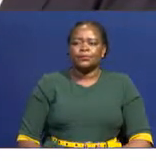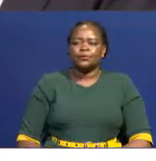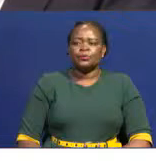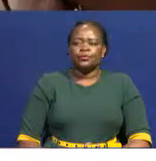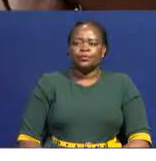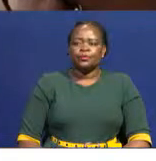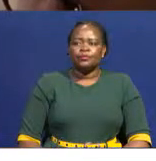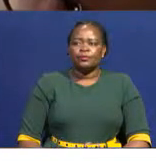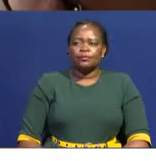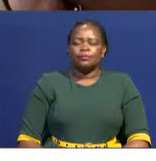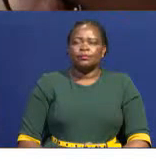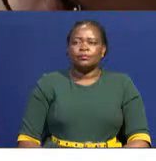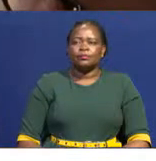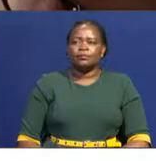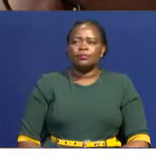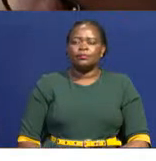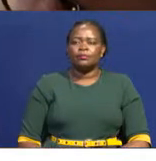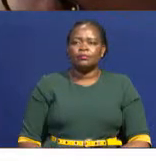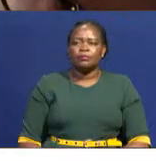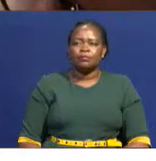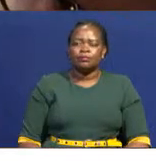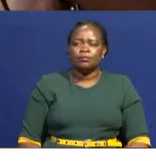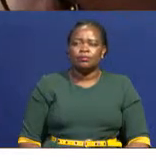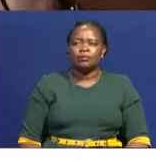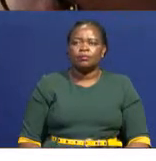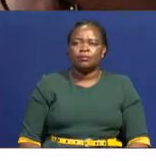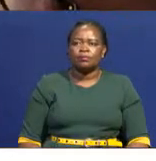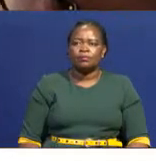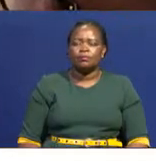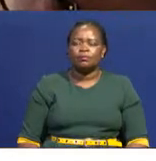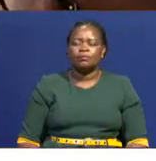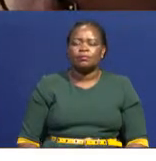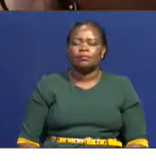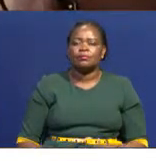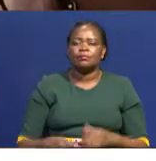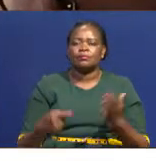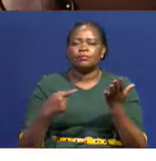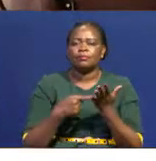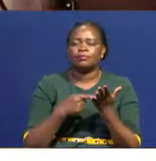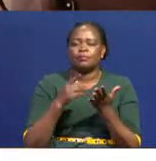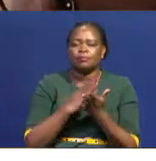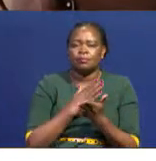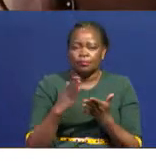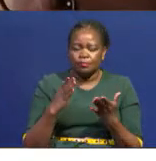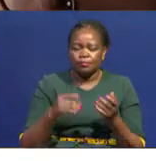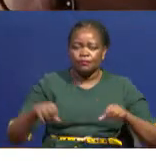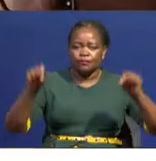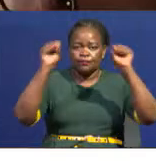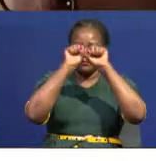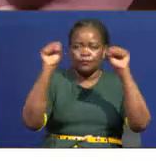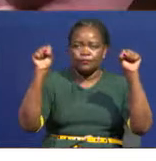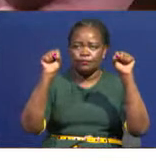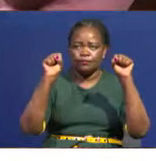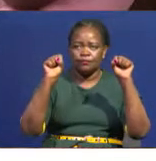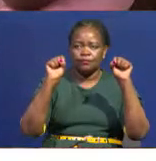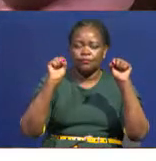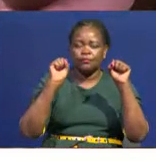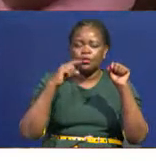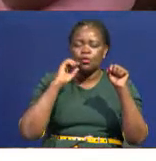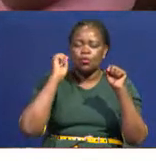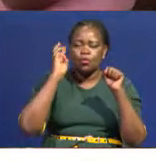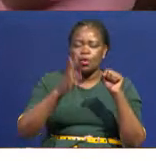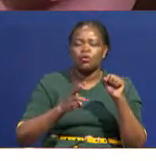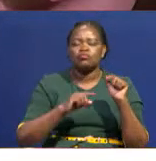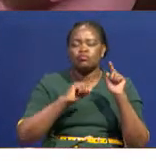health, water and sanitation, and ICT sectors. The president, who will attend the